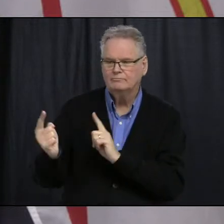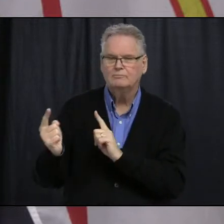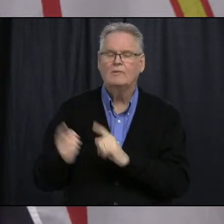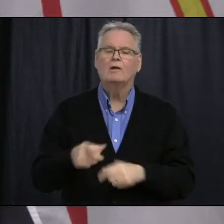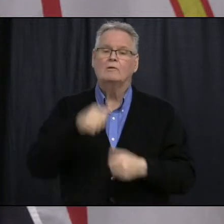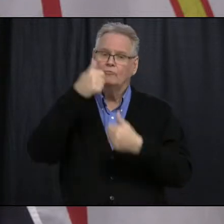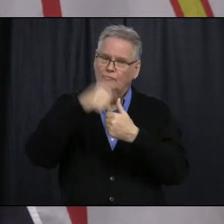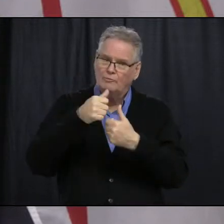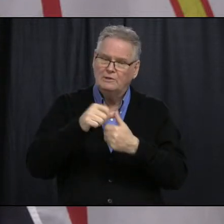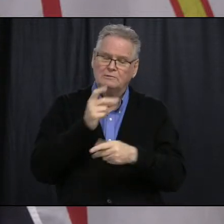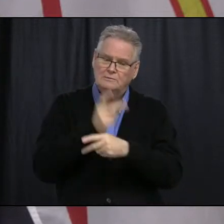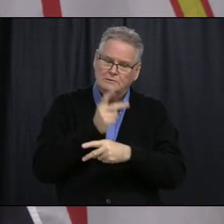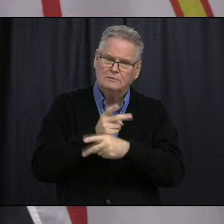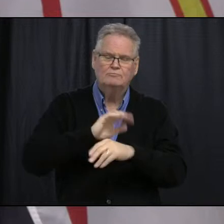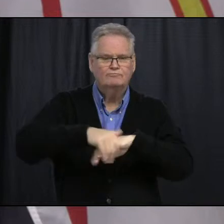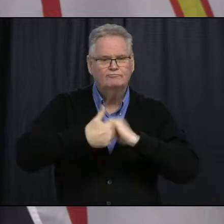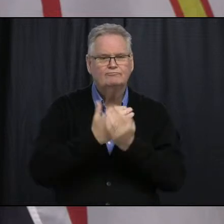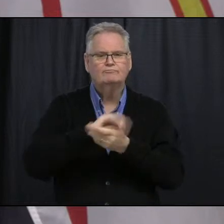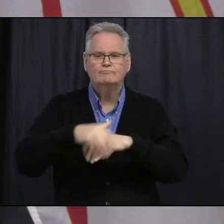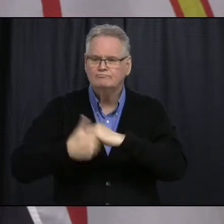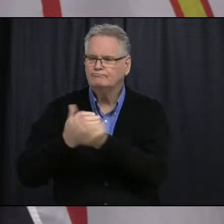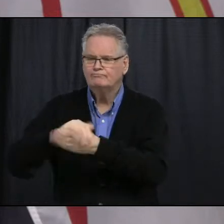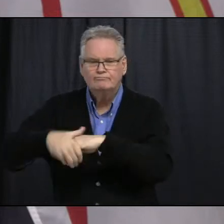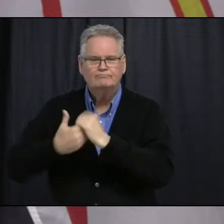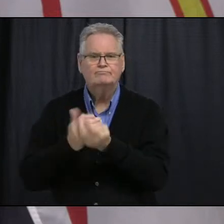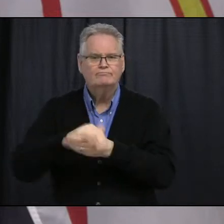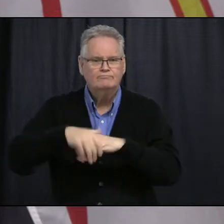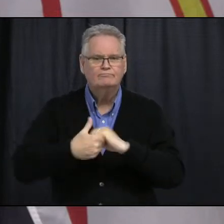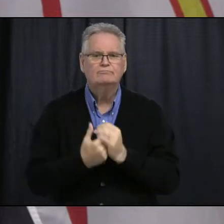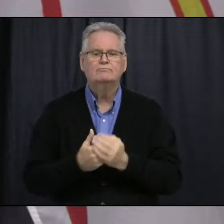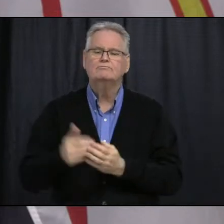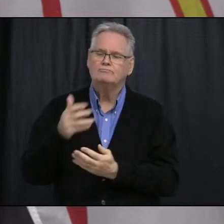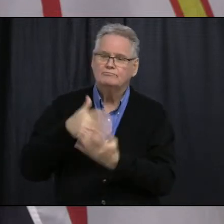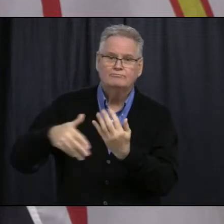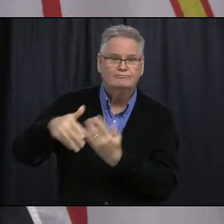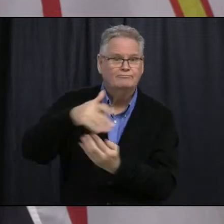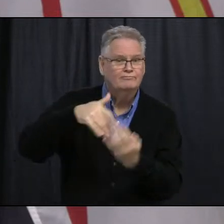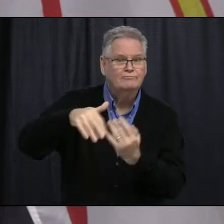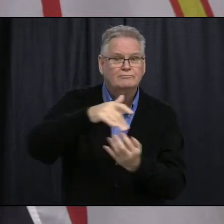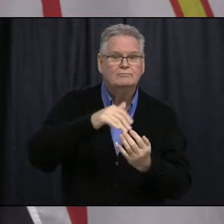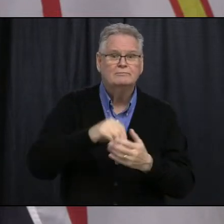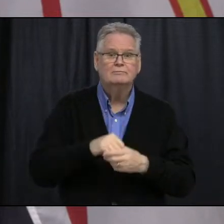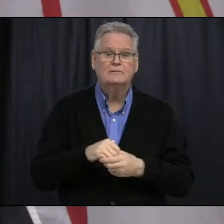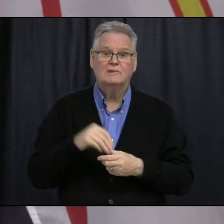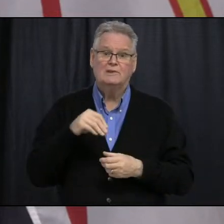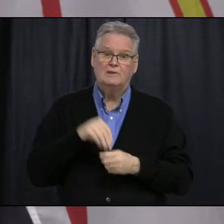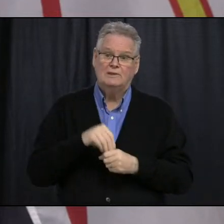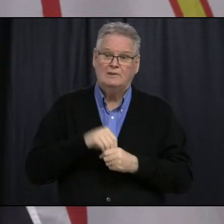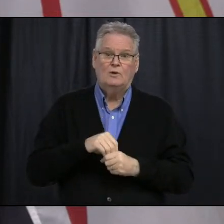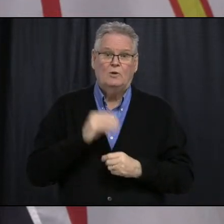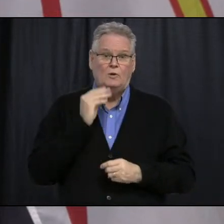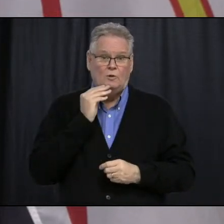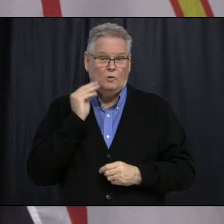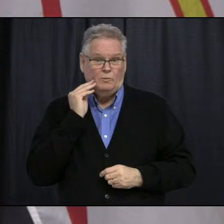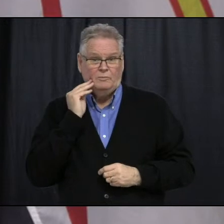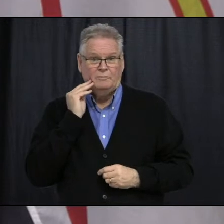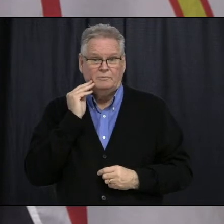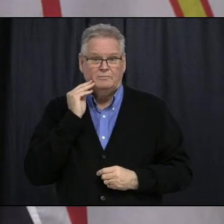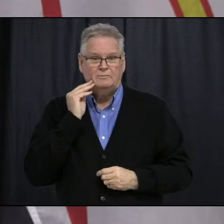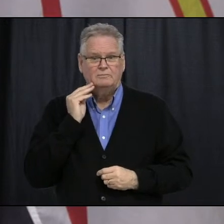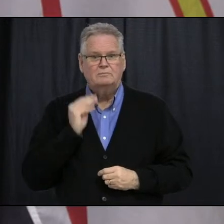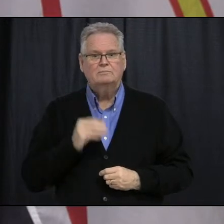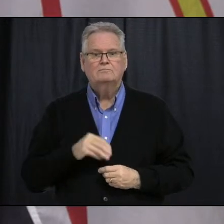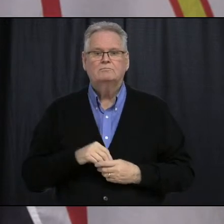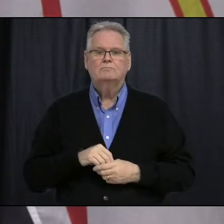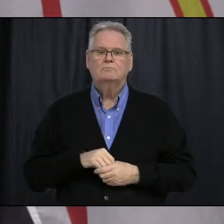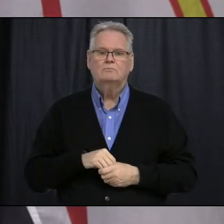gatherings over indoor gatherings, and indoor gatherings should still only be with your close, consistent contacts. When you do gather with others,